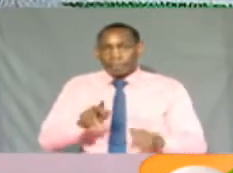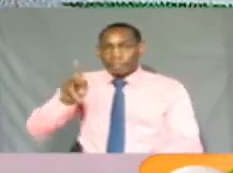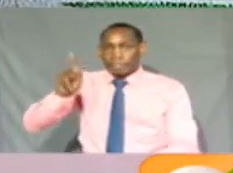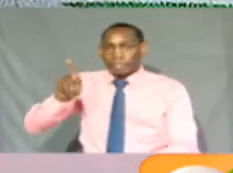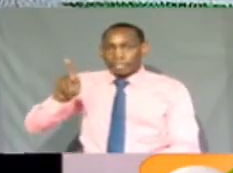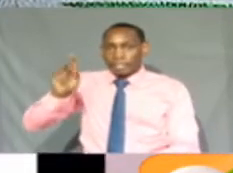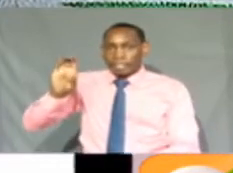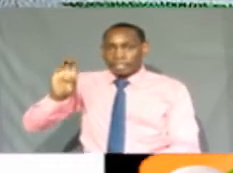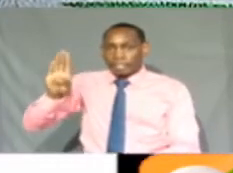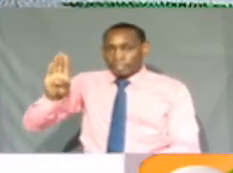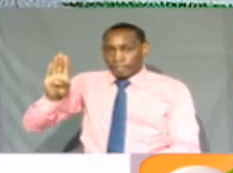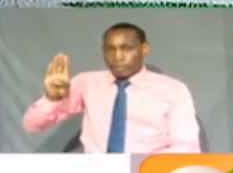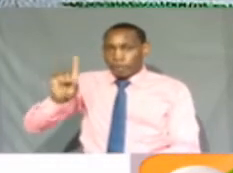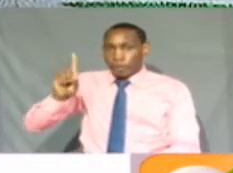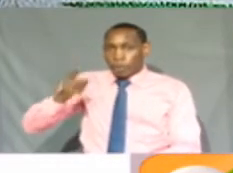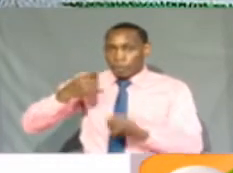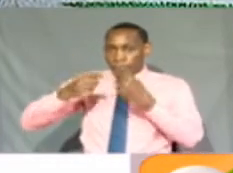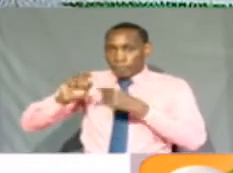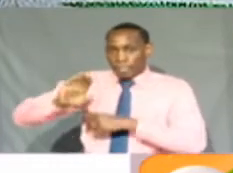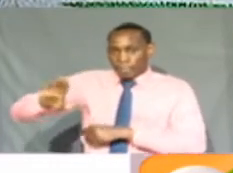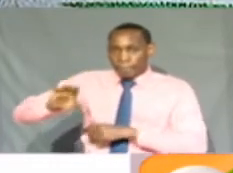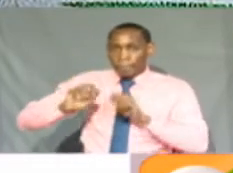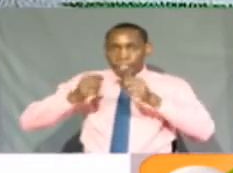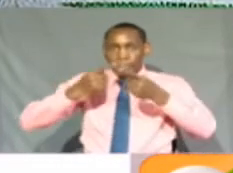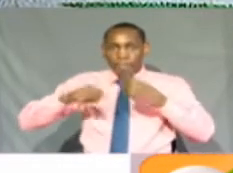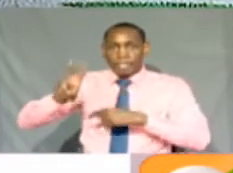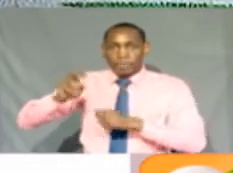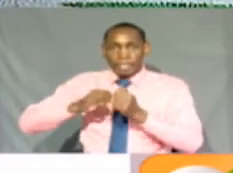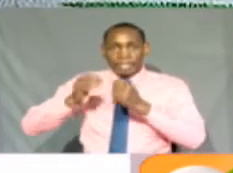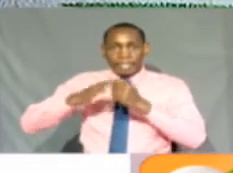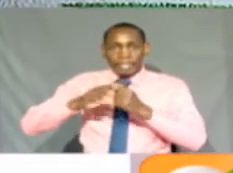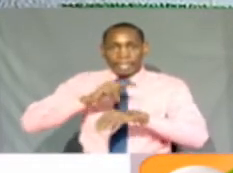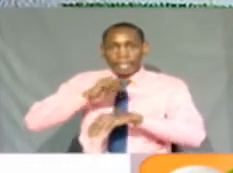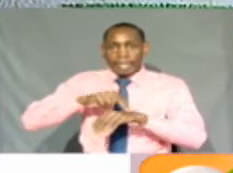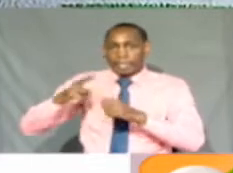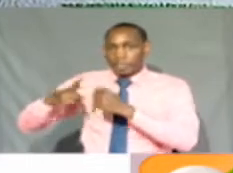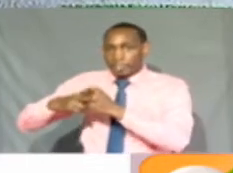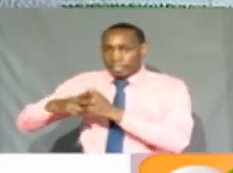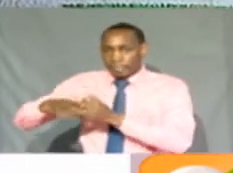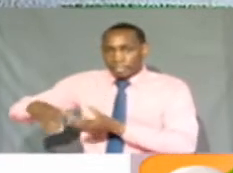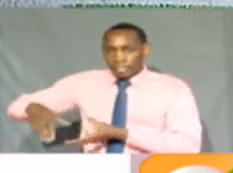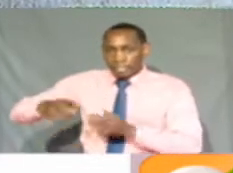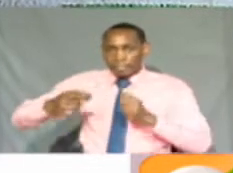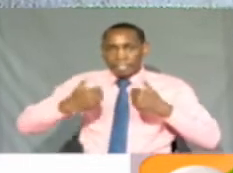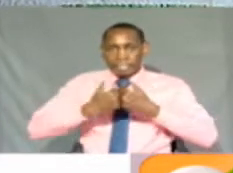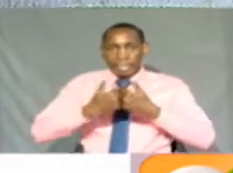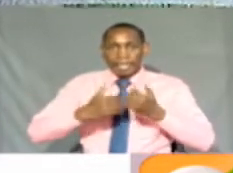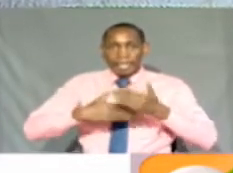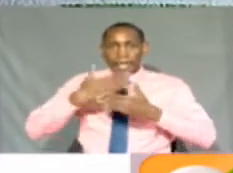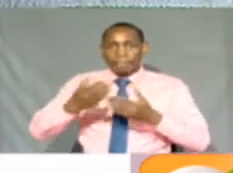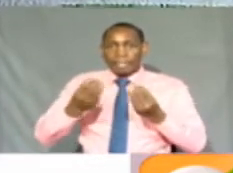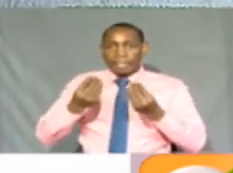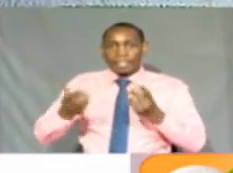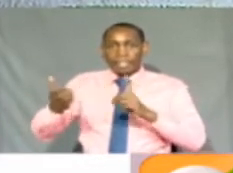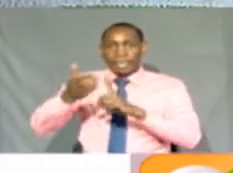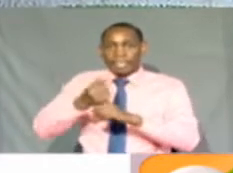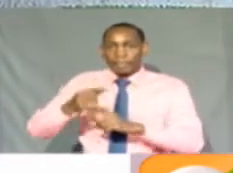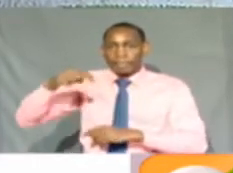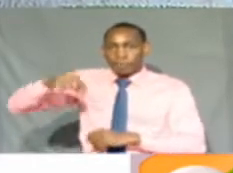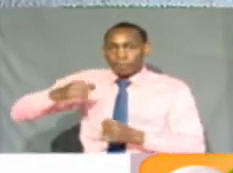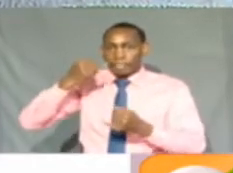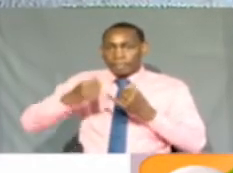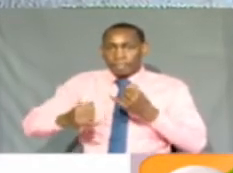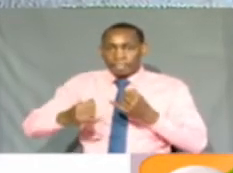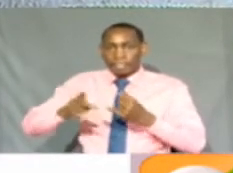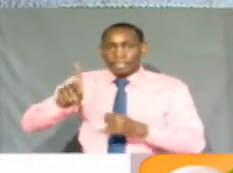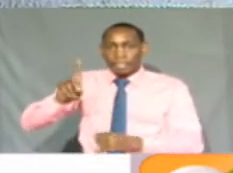KCB RFC are a win away from winning the 2019 National Sevens Circuit after easily making it to the quarterfinals of